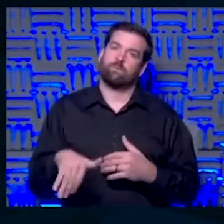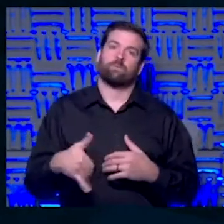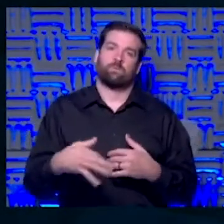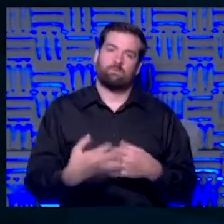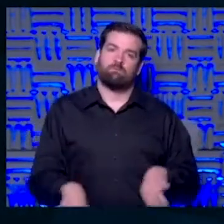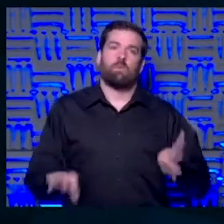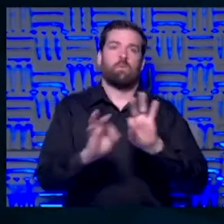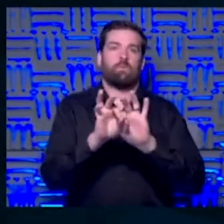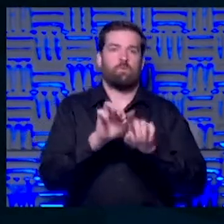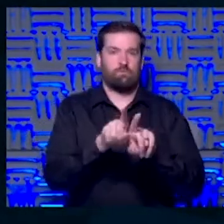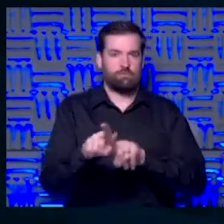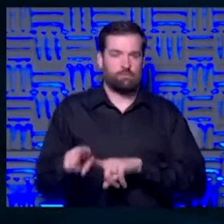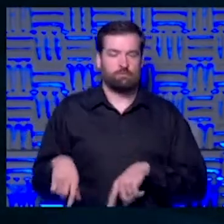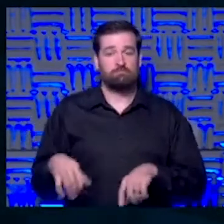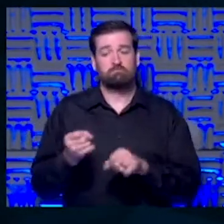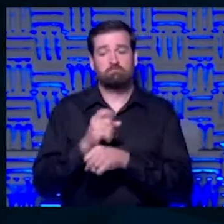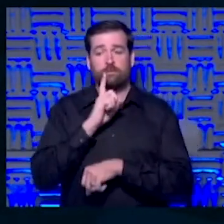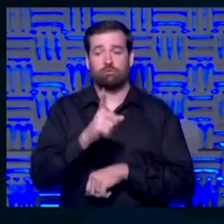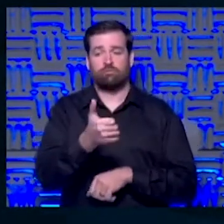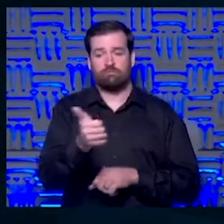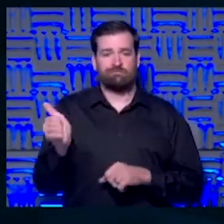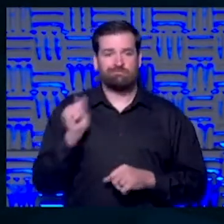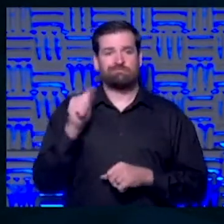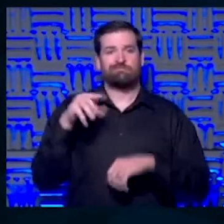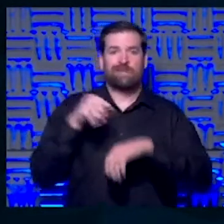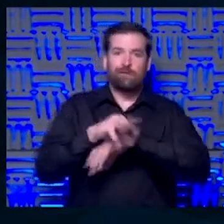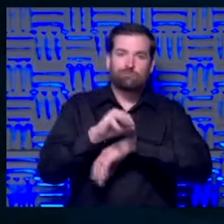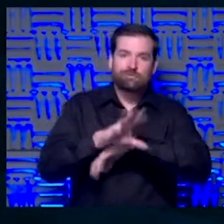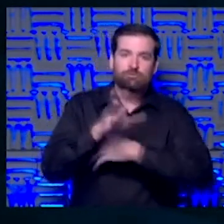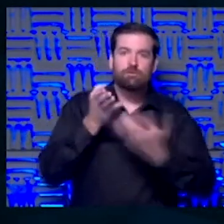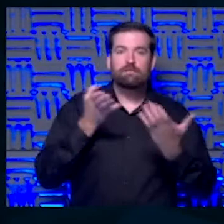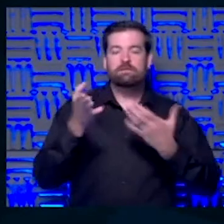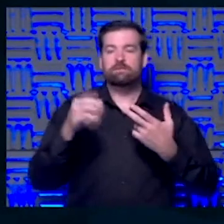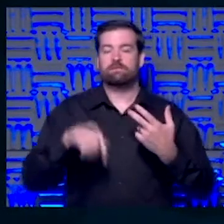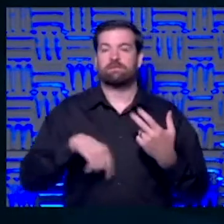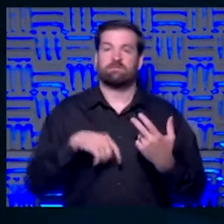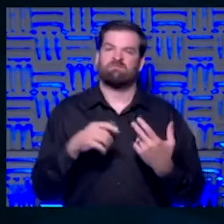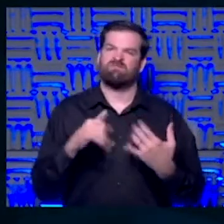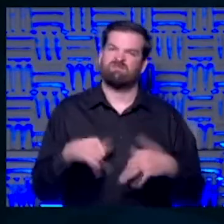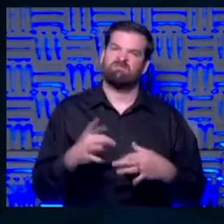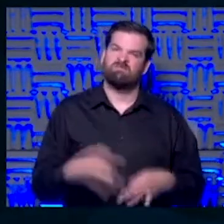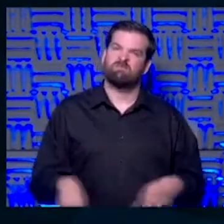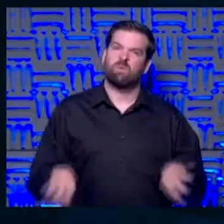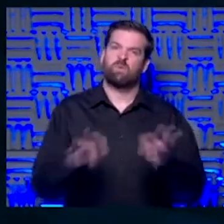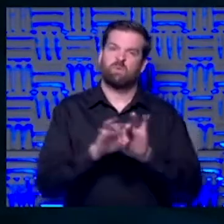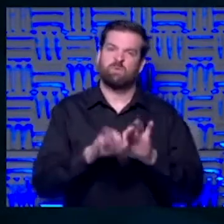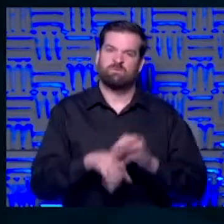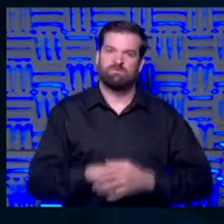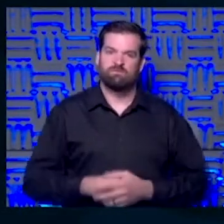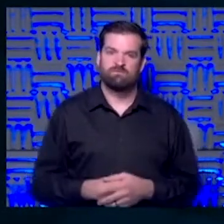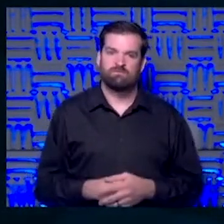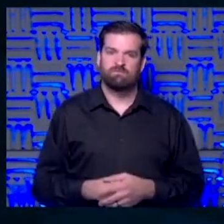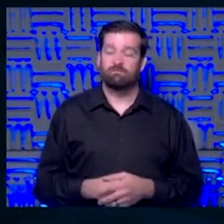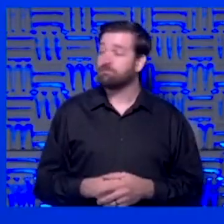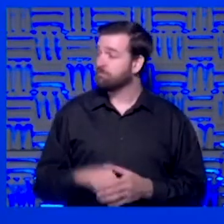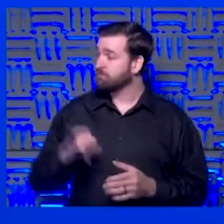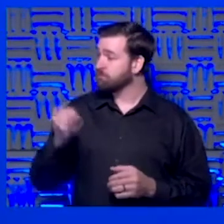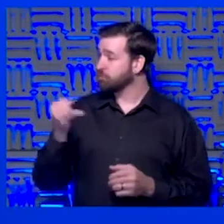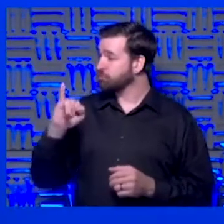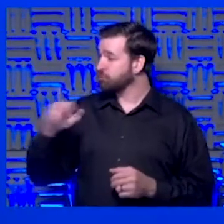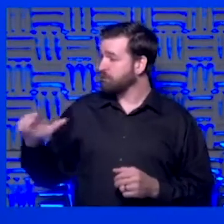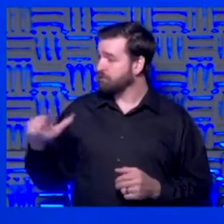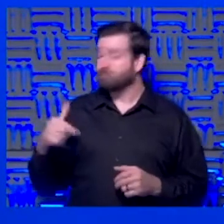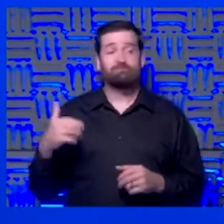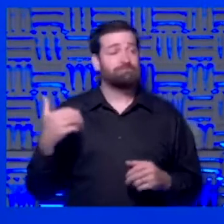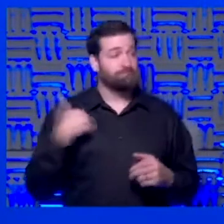as well. So making sure that people have access to counseling services is very important too. Jill? All right,